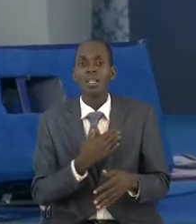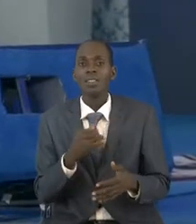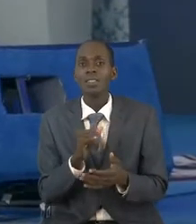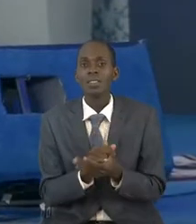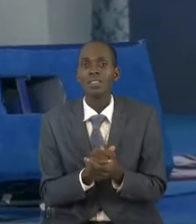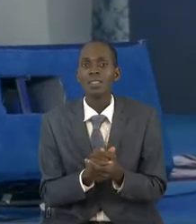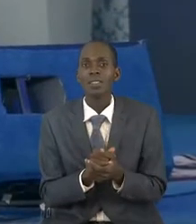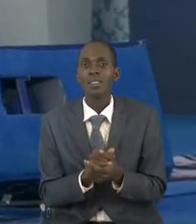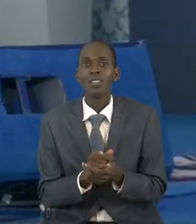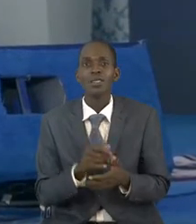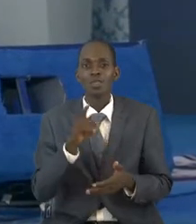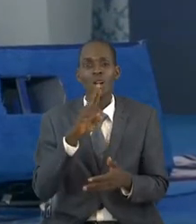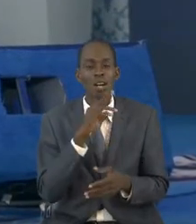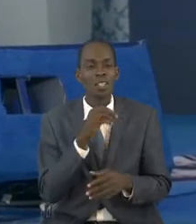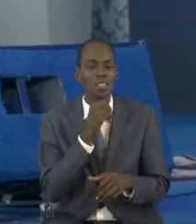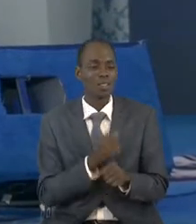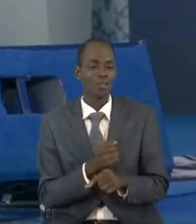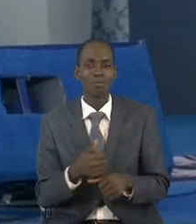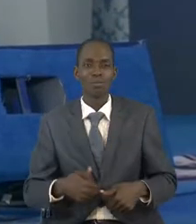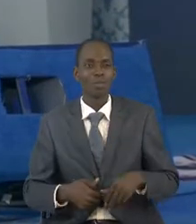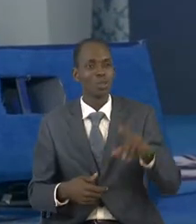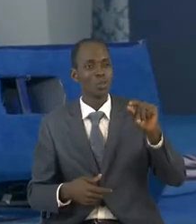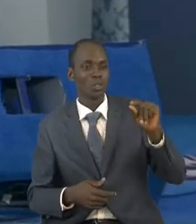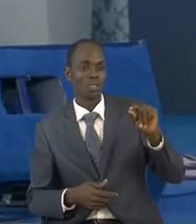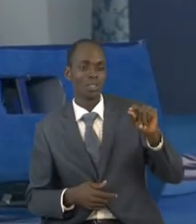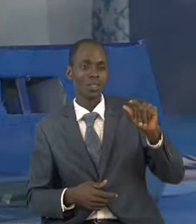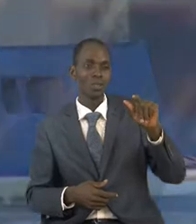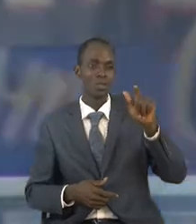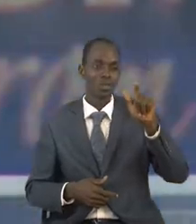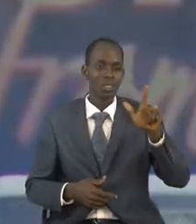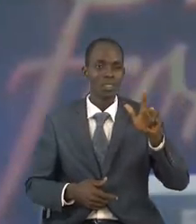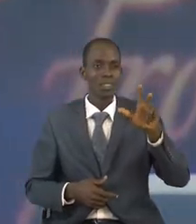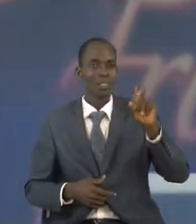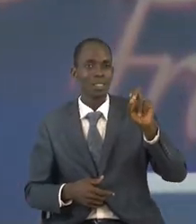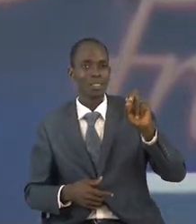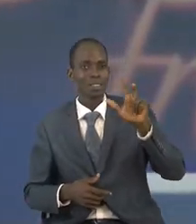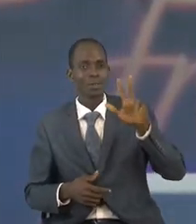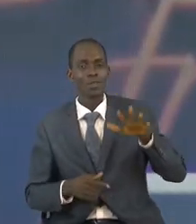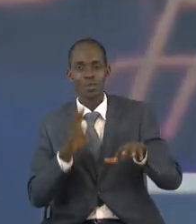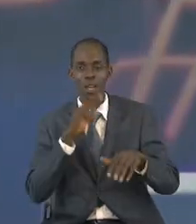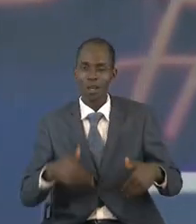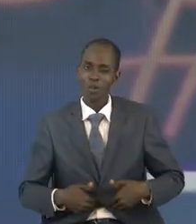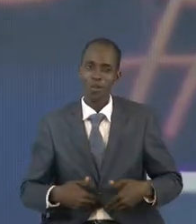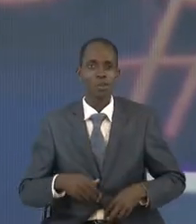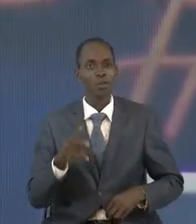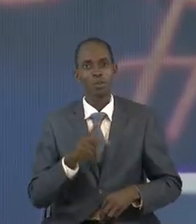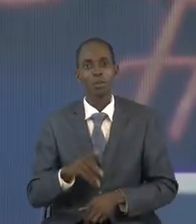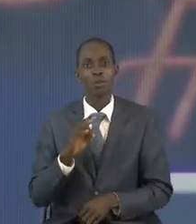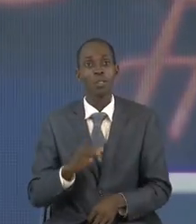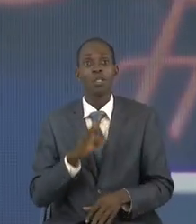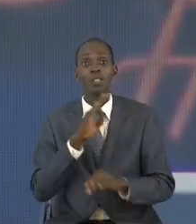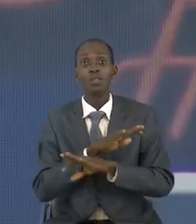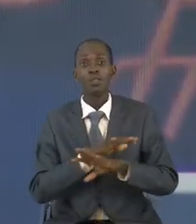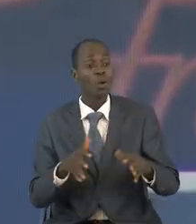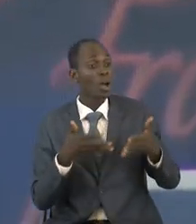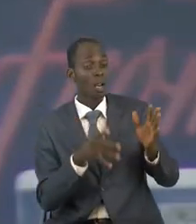20, 23. They're still children, 30, 35. They're young people, you know. If you don't allow them to do whatever they